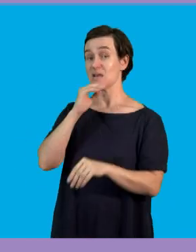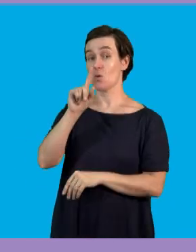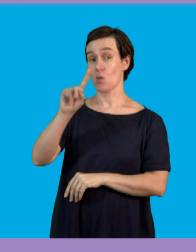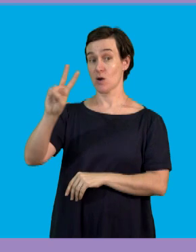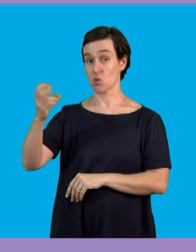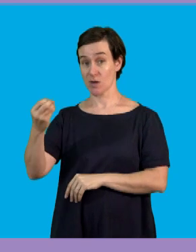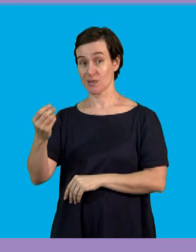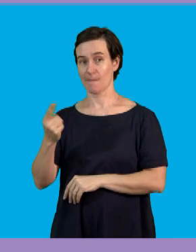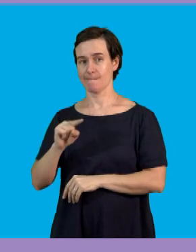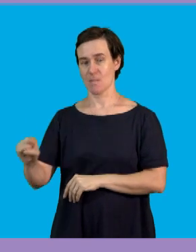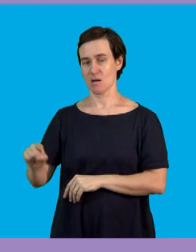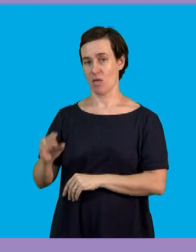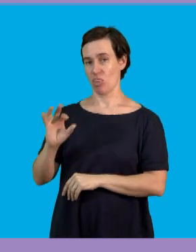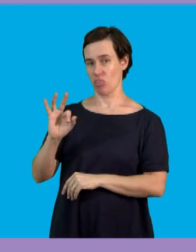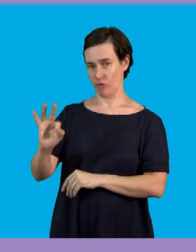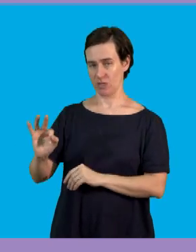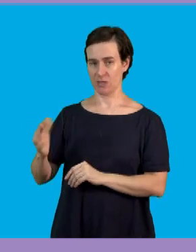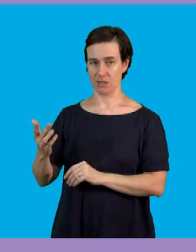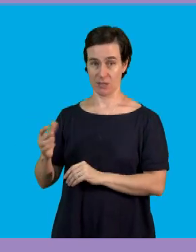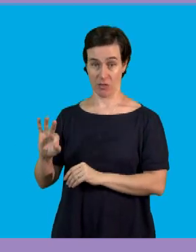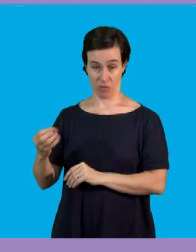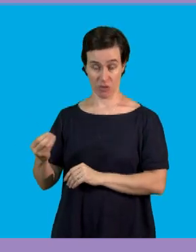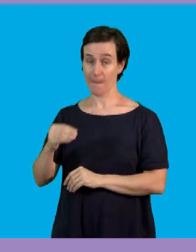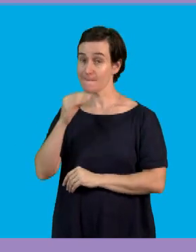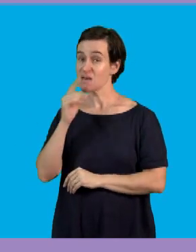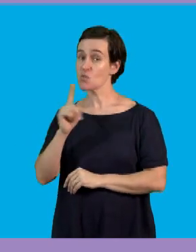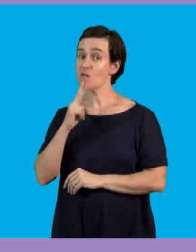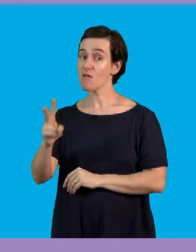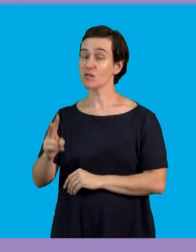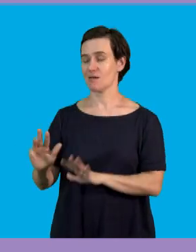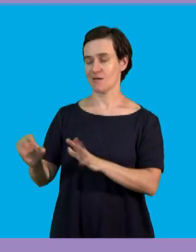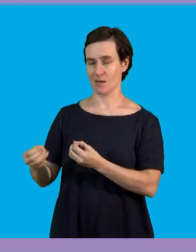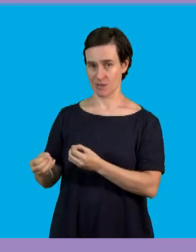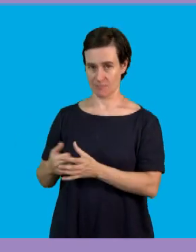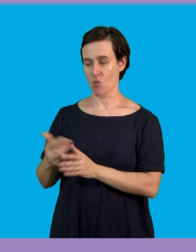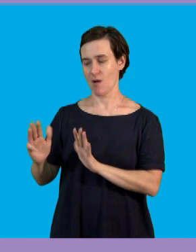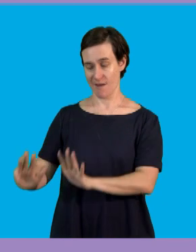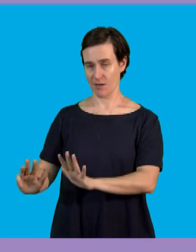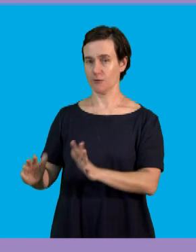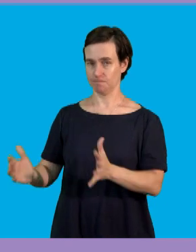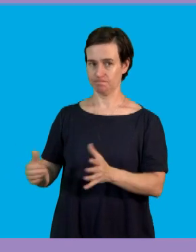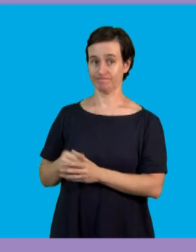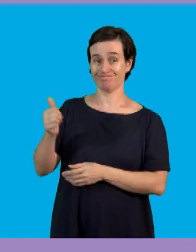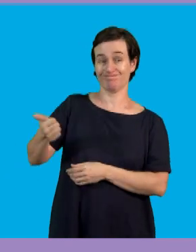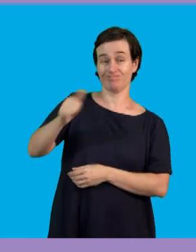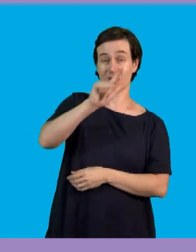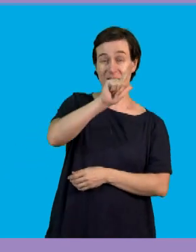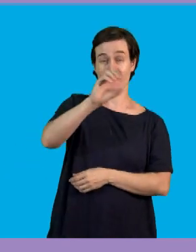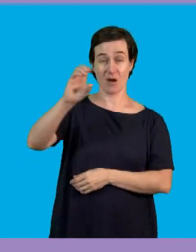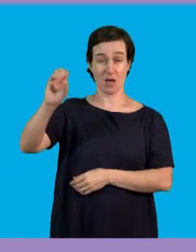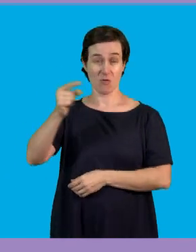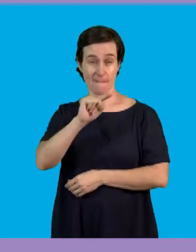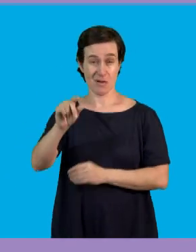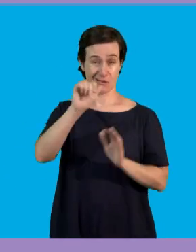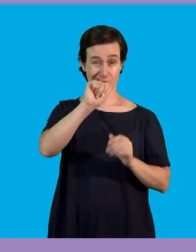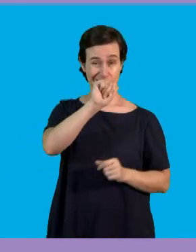minus 3 tens. That is going to give us a 90. Then we have 700s minus 600s, that